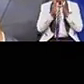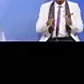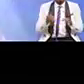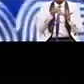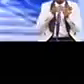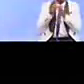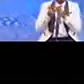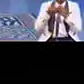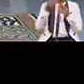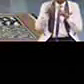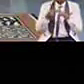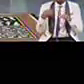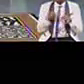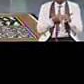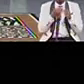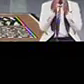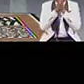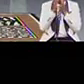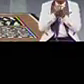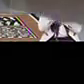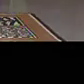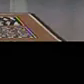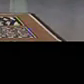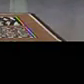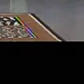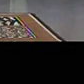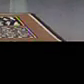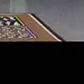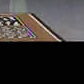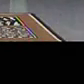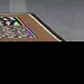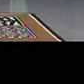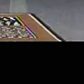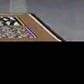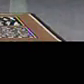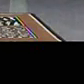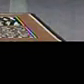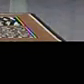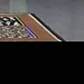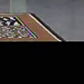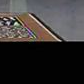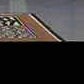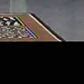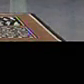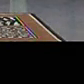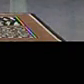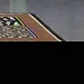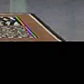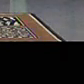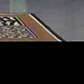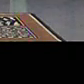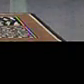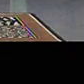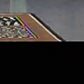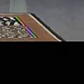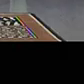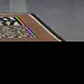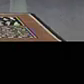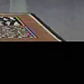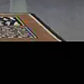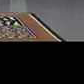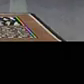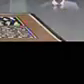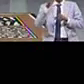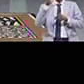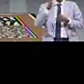prayed. Father, amen. We thank you for our Bible study. Thank you for bringing us together. We thank you because you are a great God, a mighty God, a